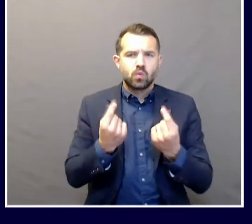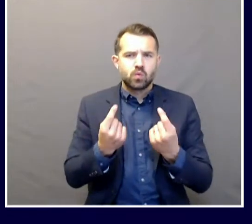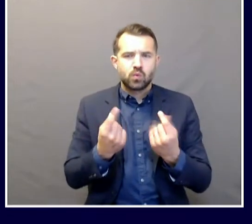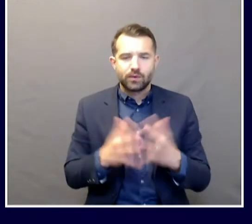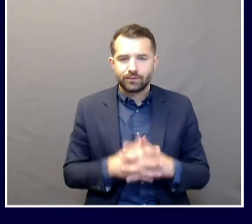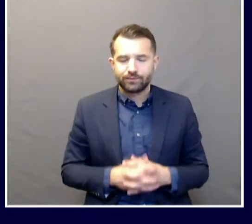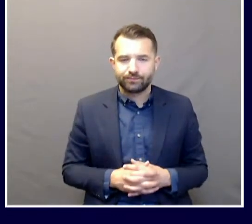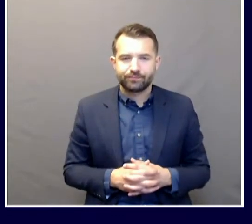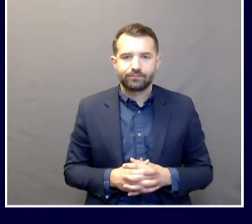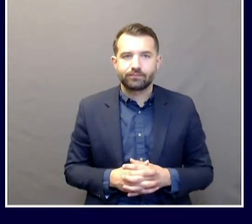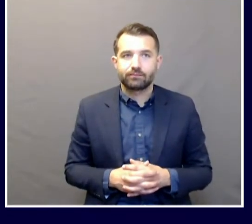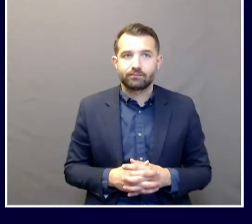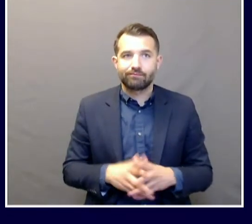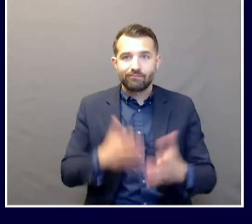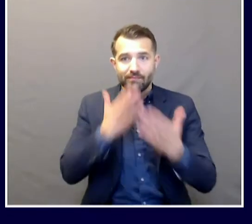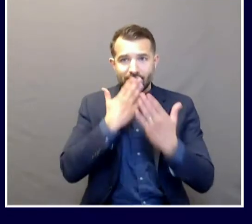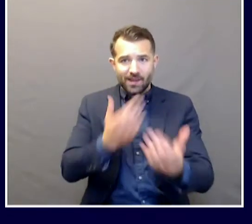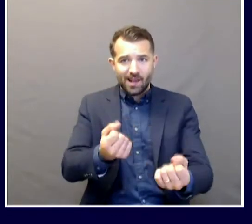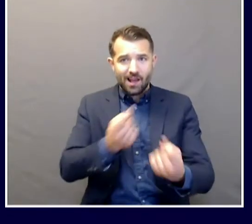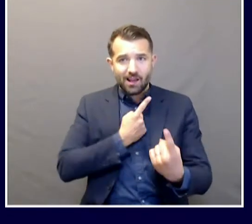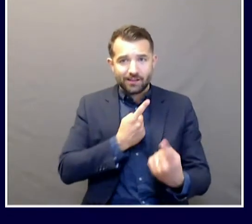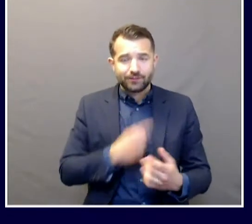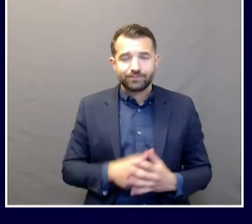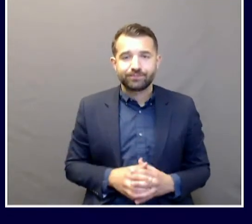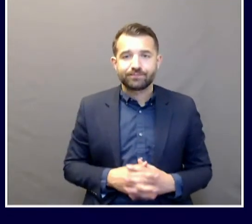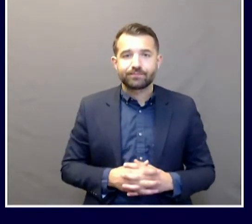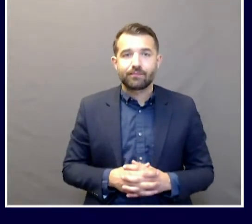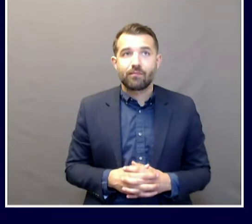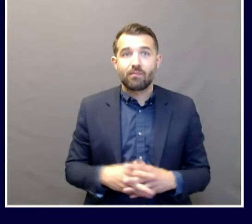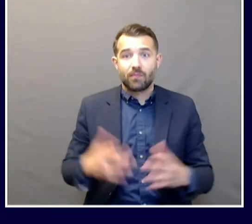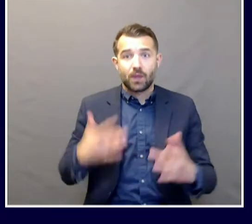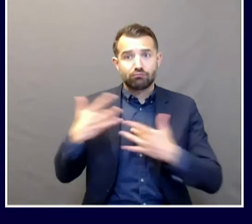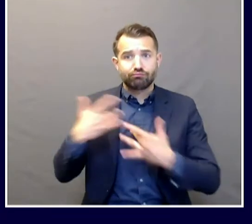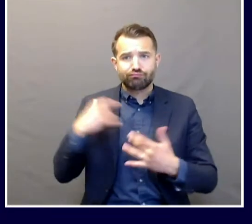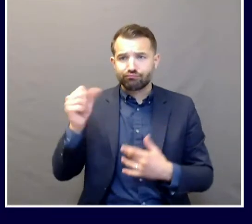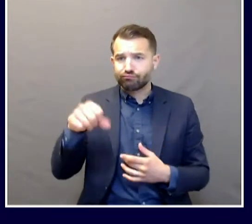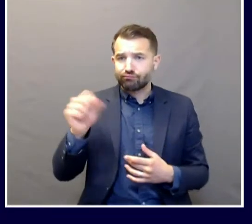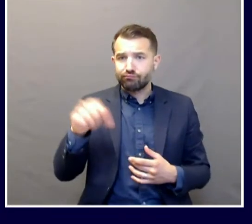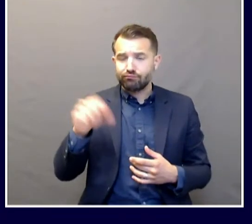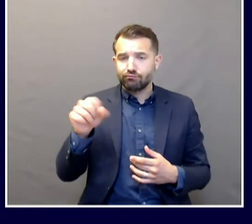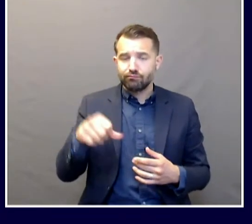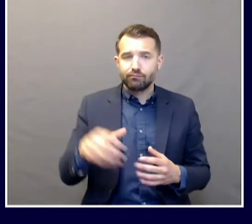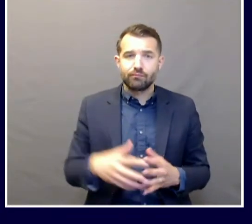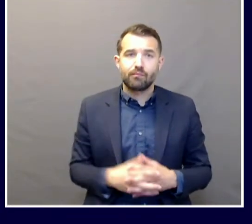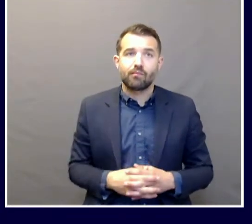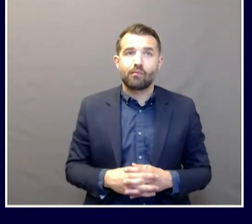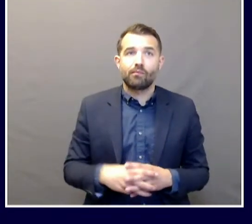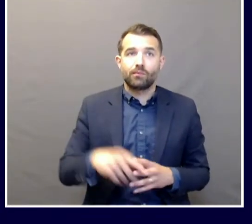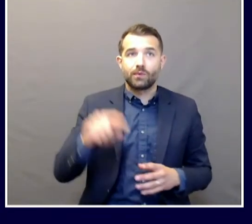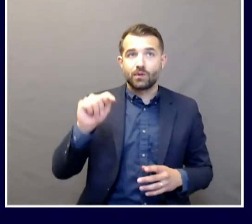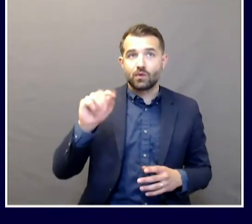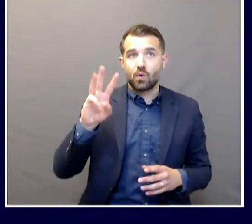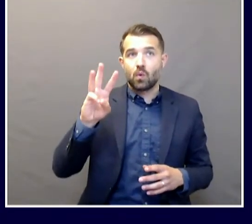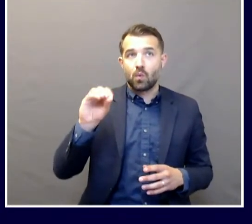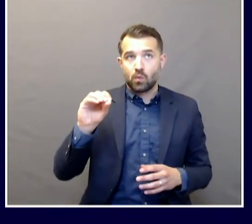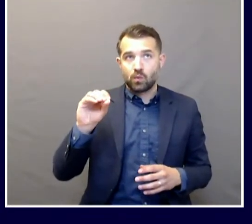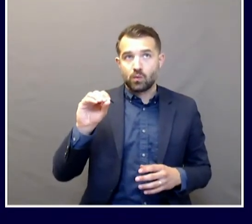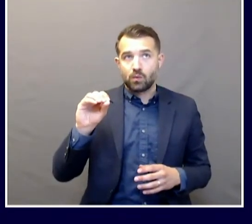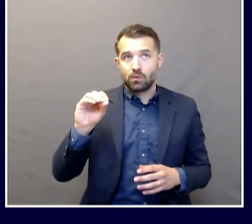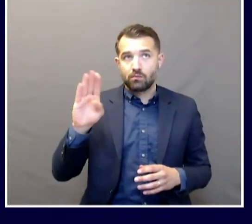Cindy. Yeah, we are concerned, particularly as you noted at Two Bridges. You're right. There are 27 residents and 3